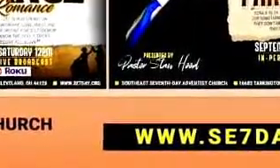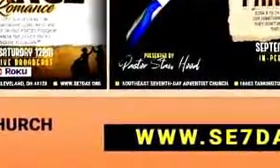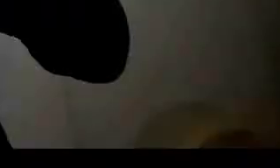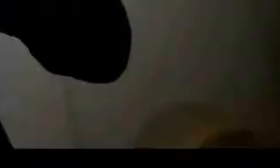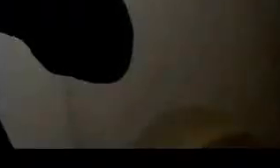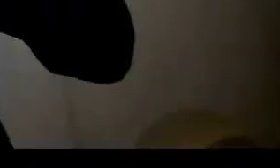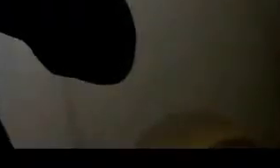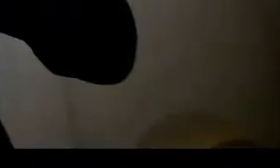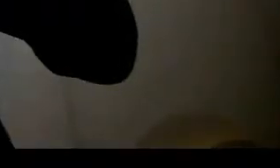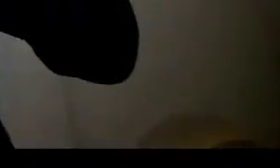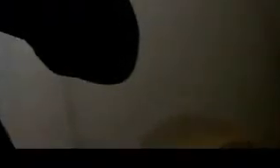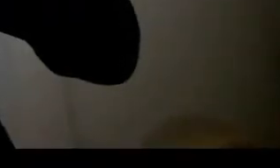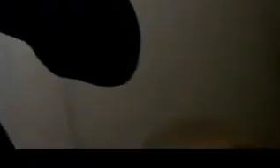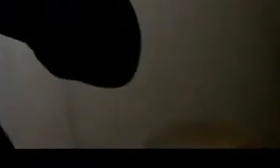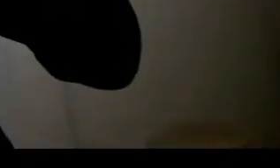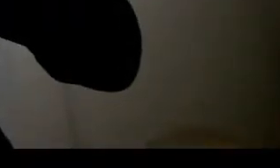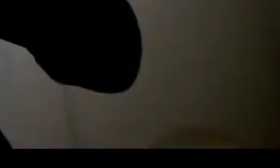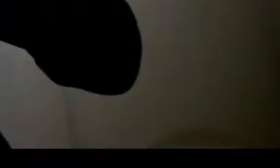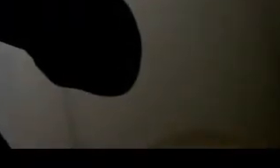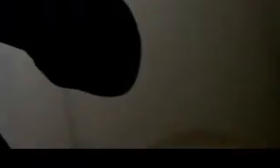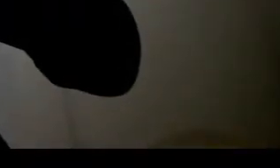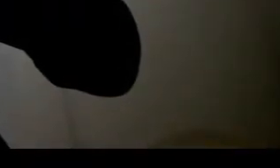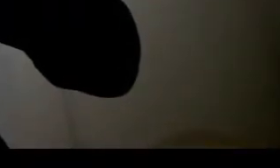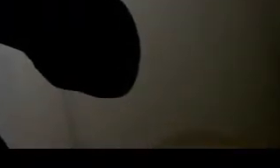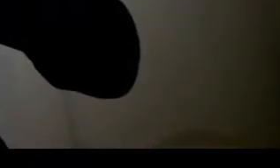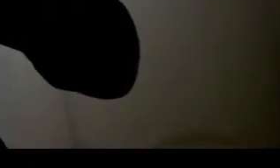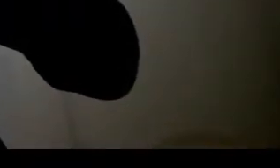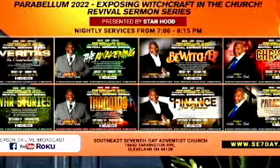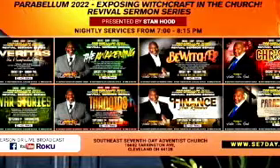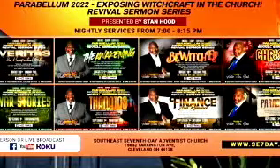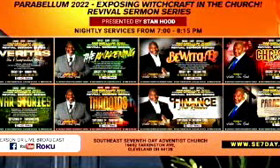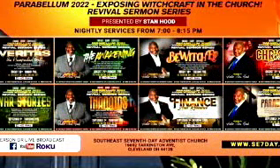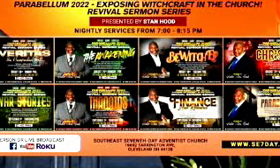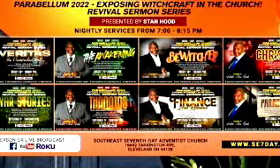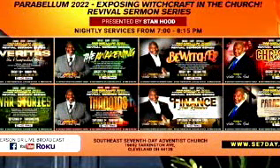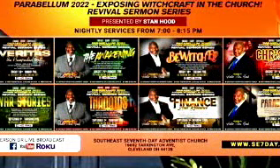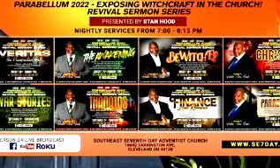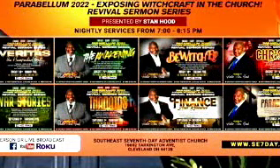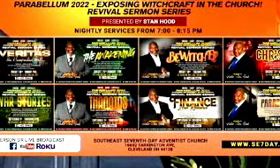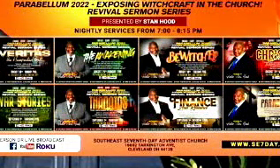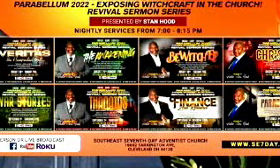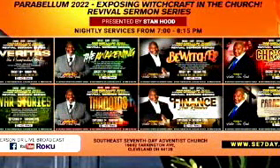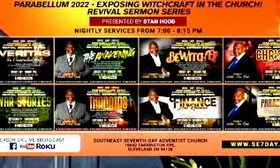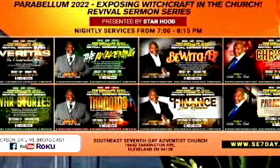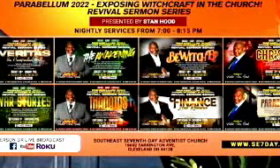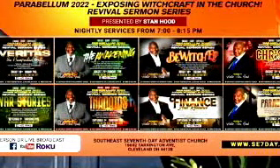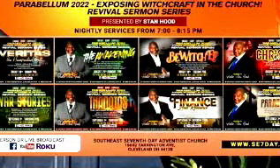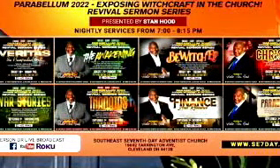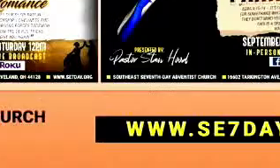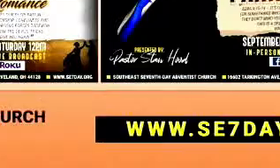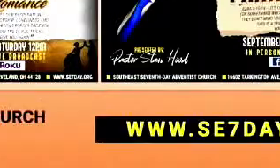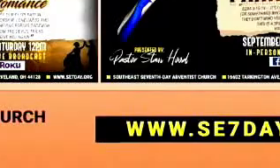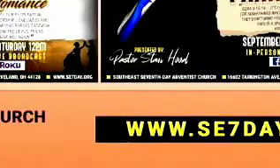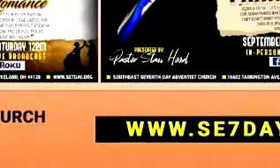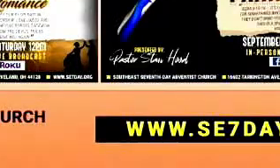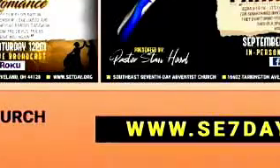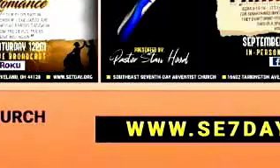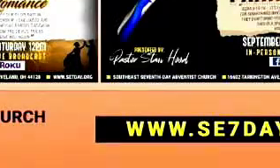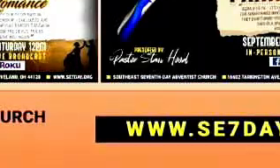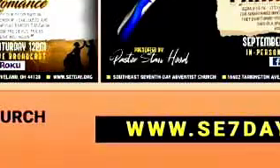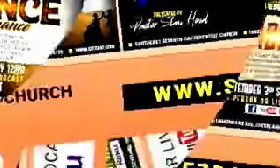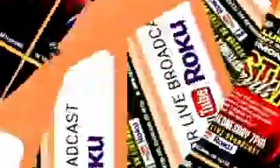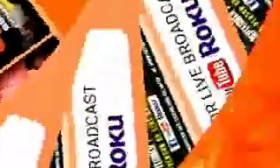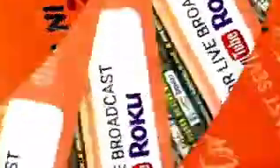2022. Exposing witchcraft in the church. The devil does not want this word out. Sermon